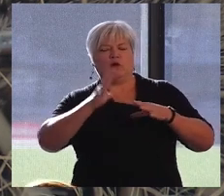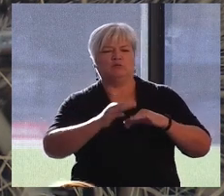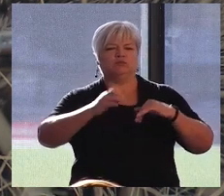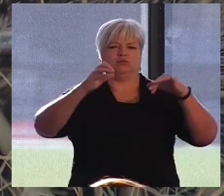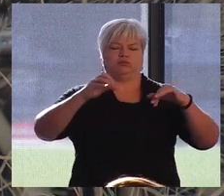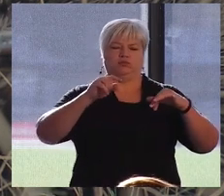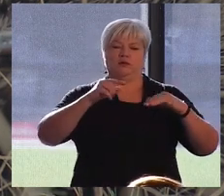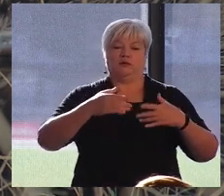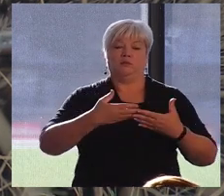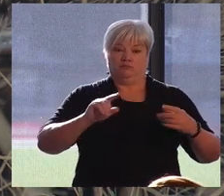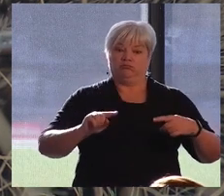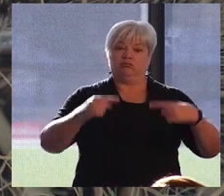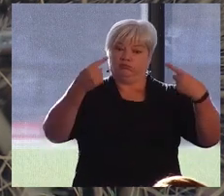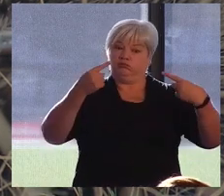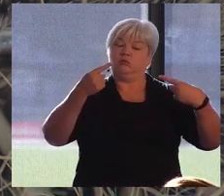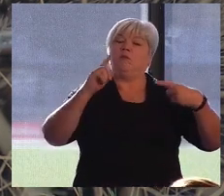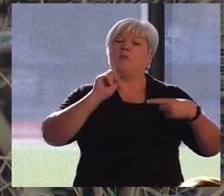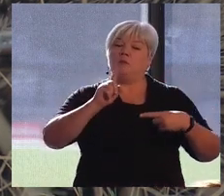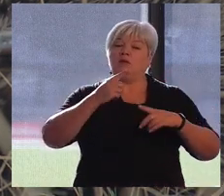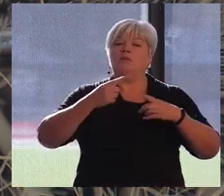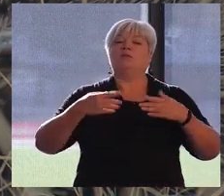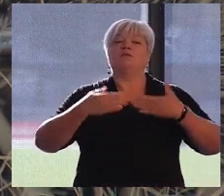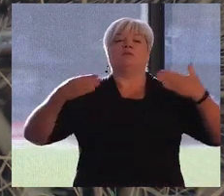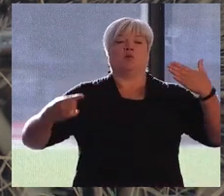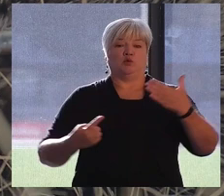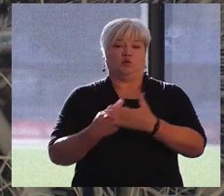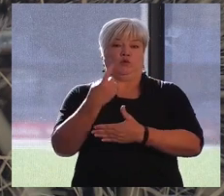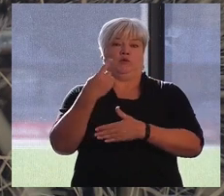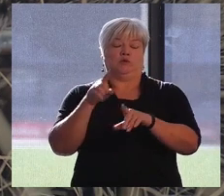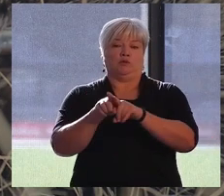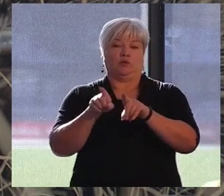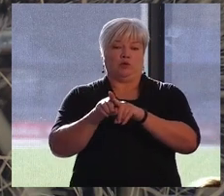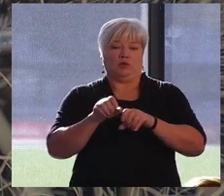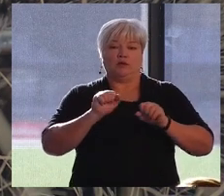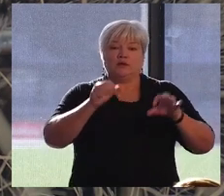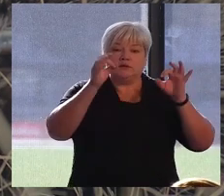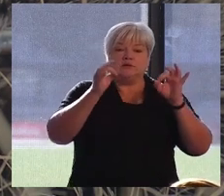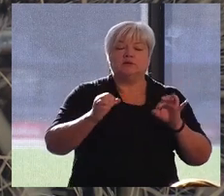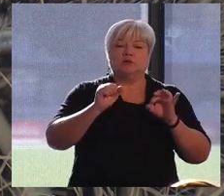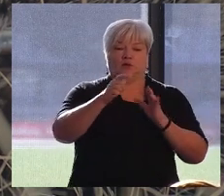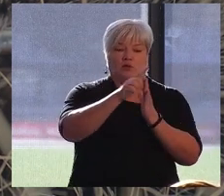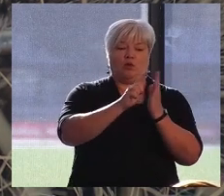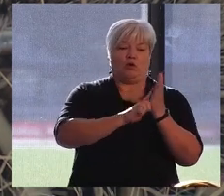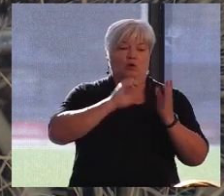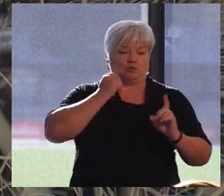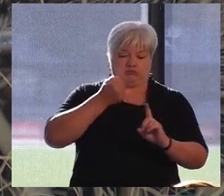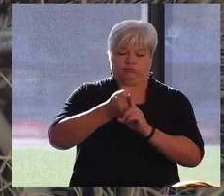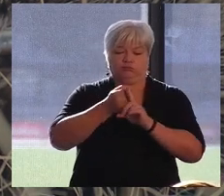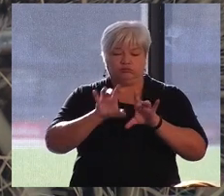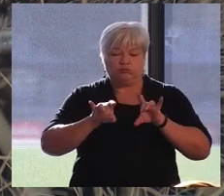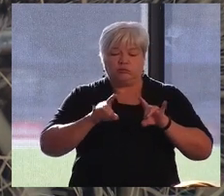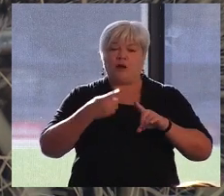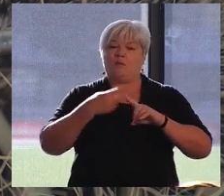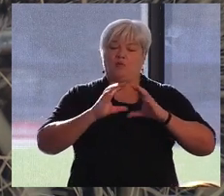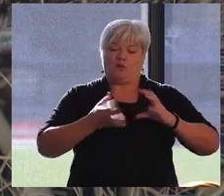opportunity, because the decisions and laws that they pass are going to have implications for Australia and the rest of the world. Remember, we're the